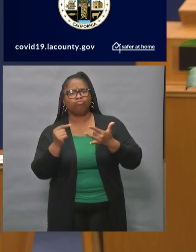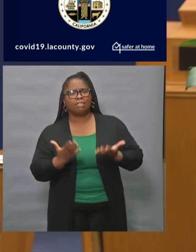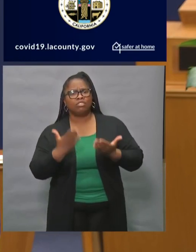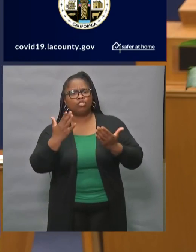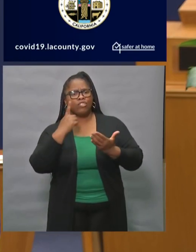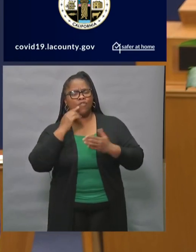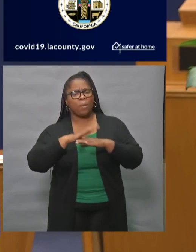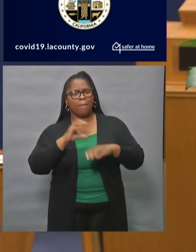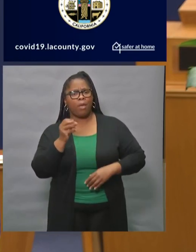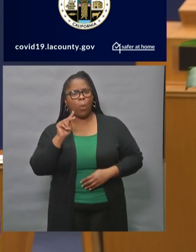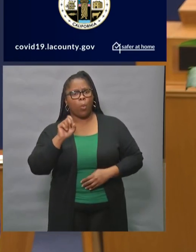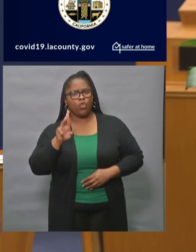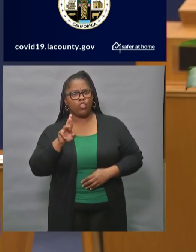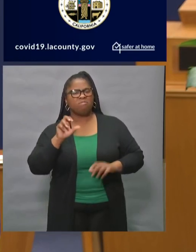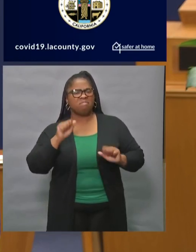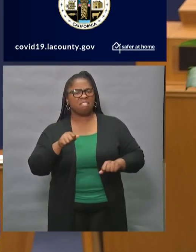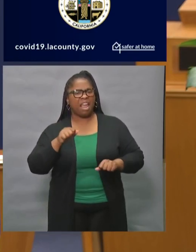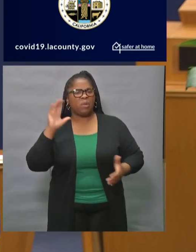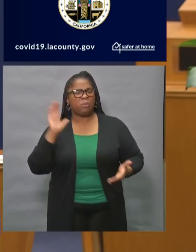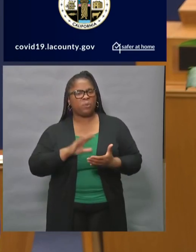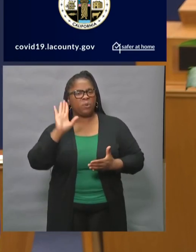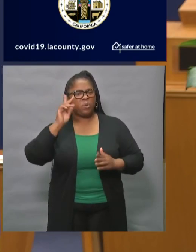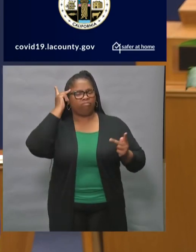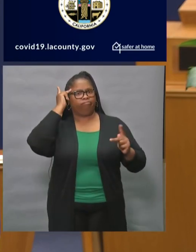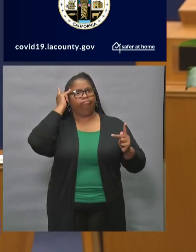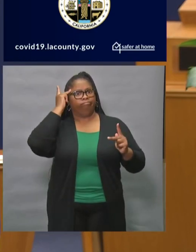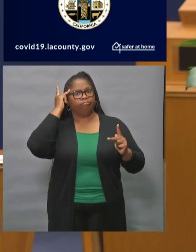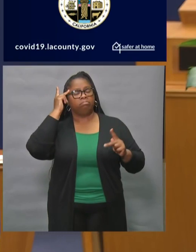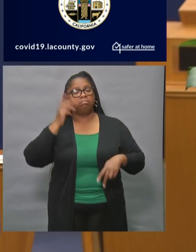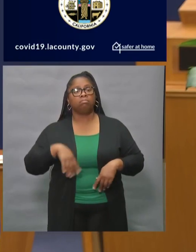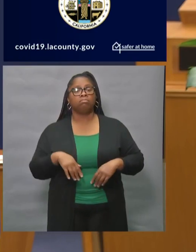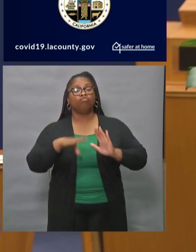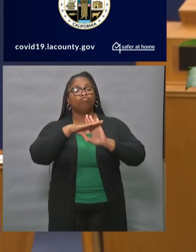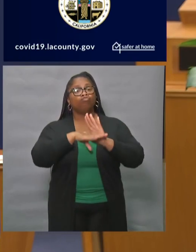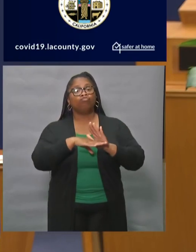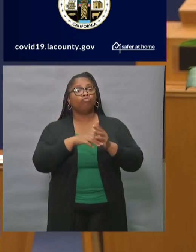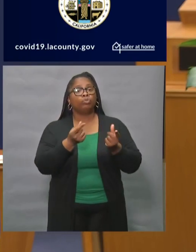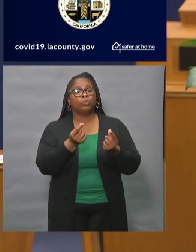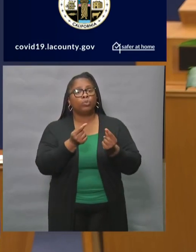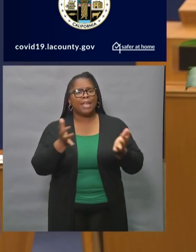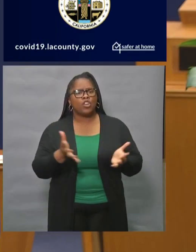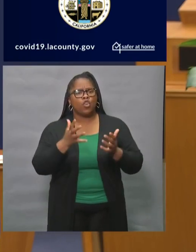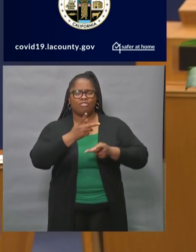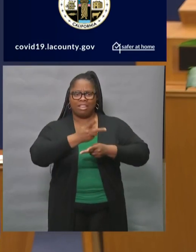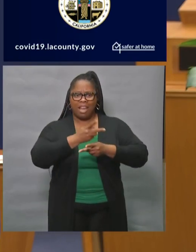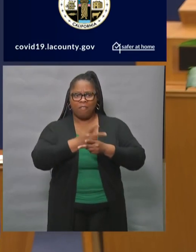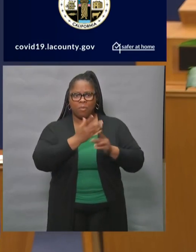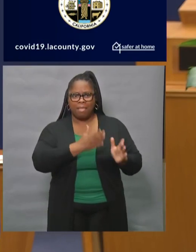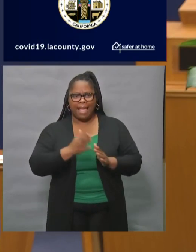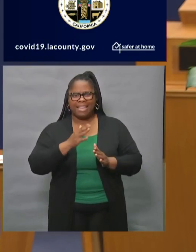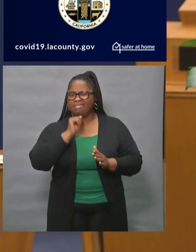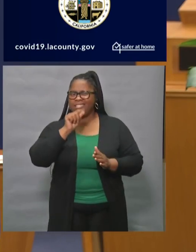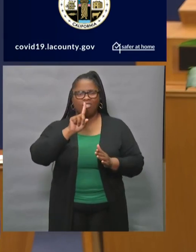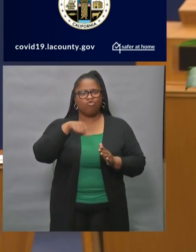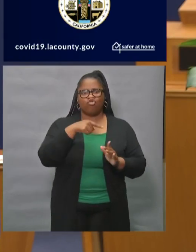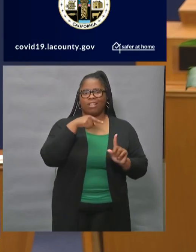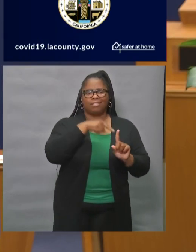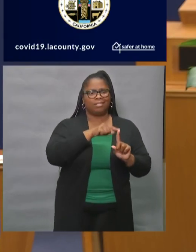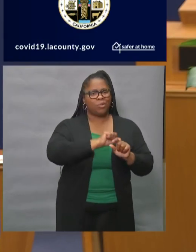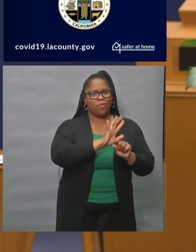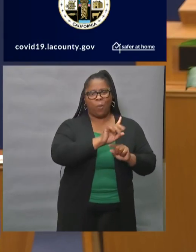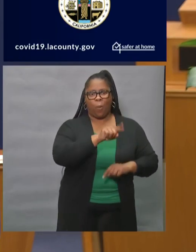to eliminate this uncertainty. These guidelines encourage careful planning, not just because of COVID-19, but in